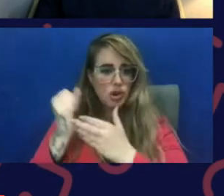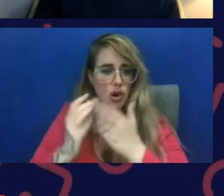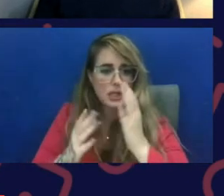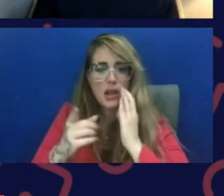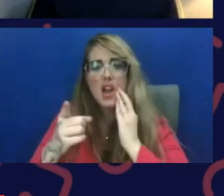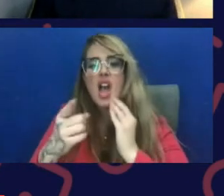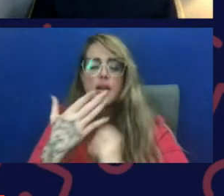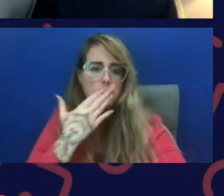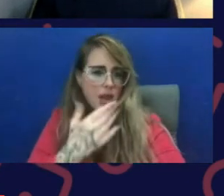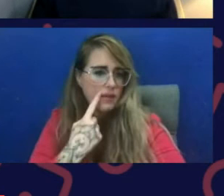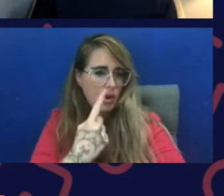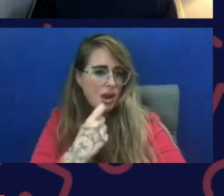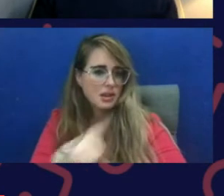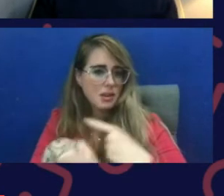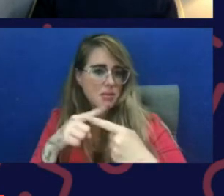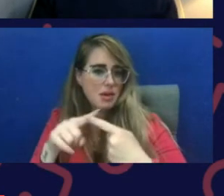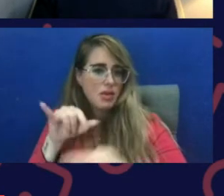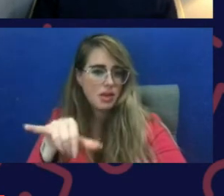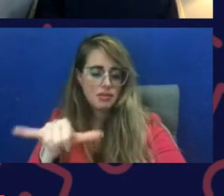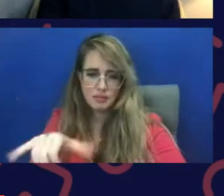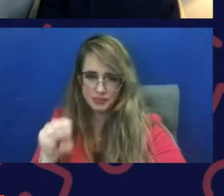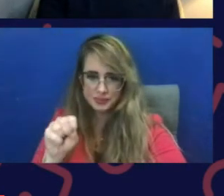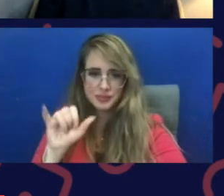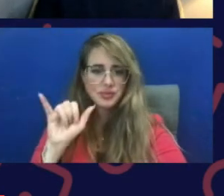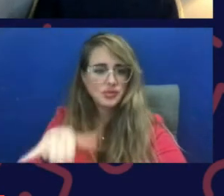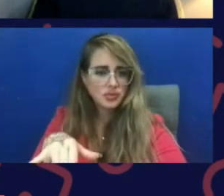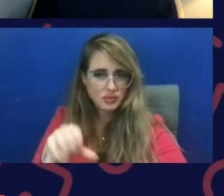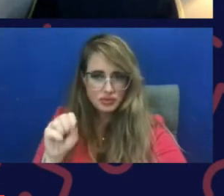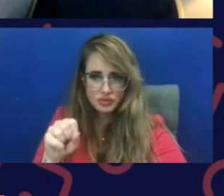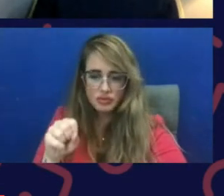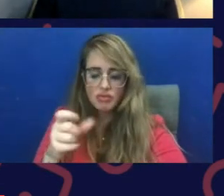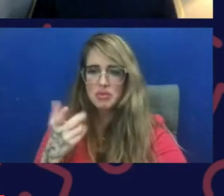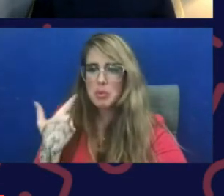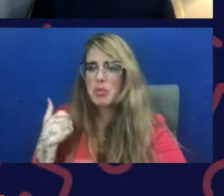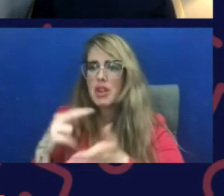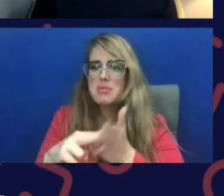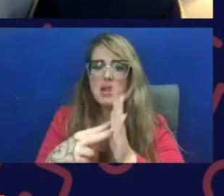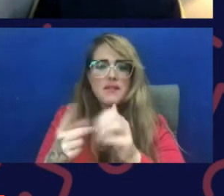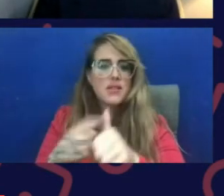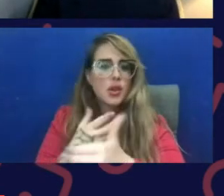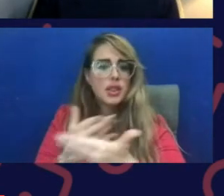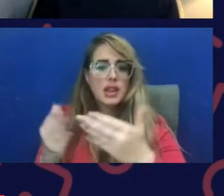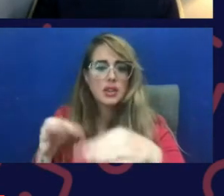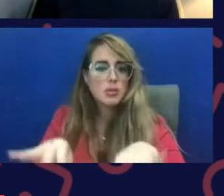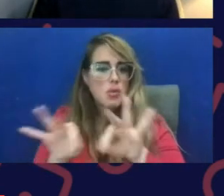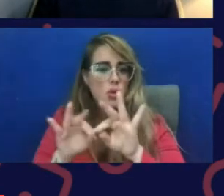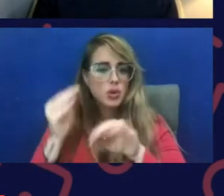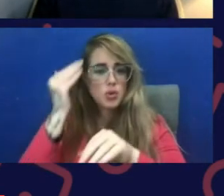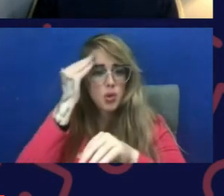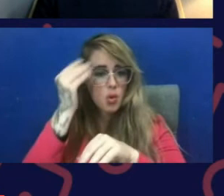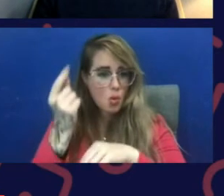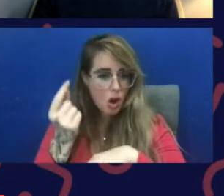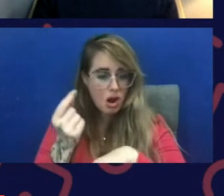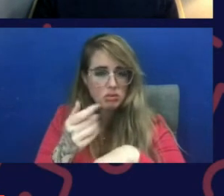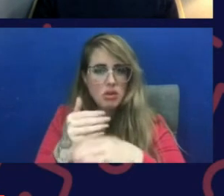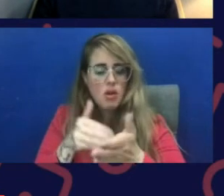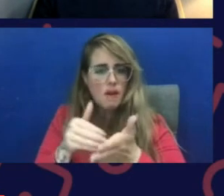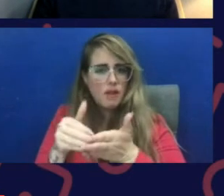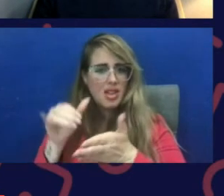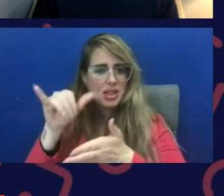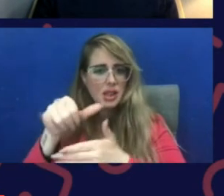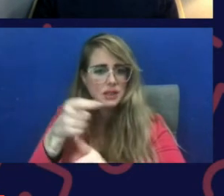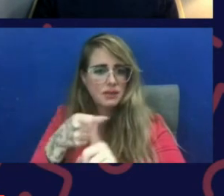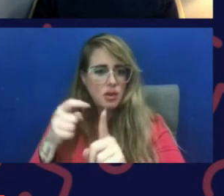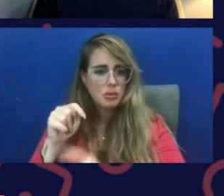Thank you for asking about that. Yes, it is. I mean, the first thing we need to know is that a lot of the times that comes from